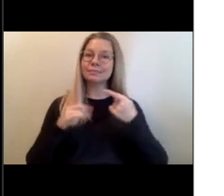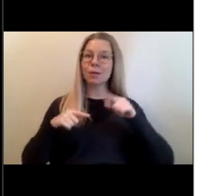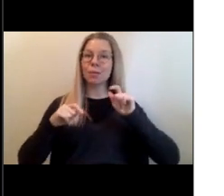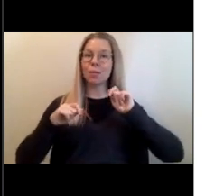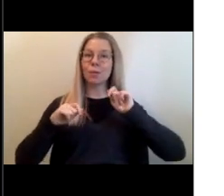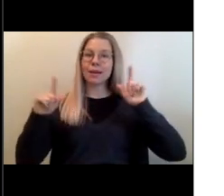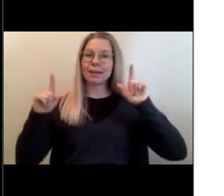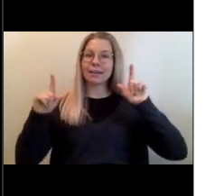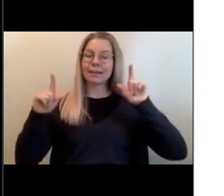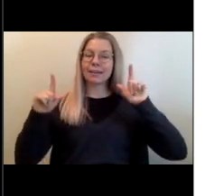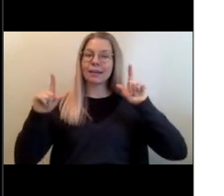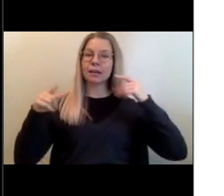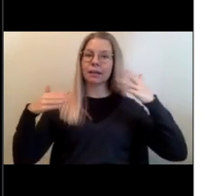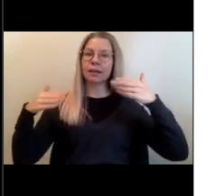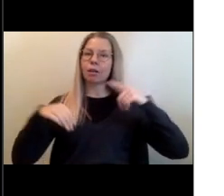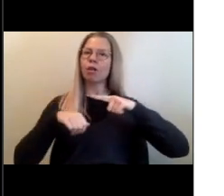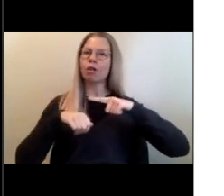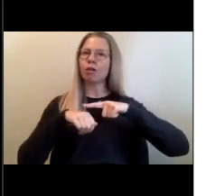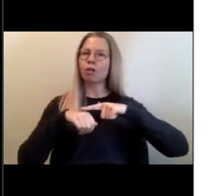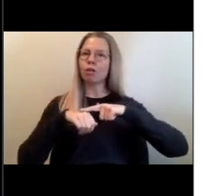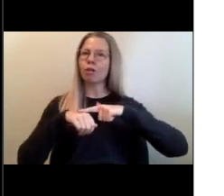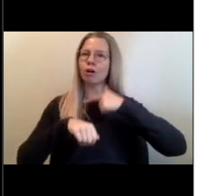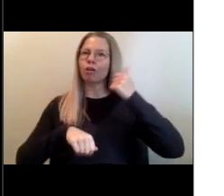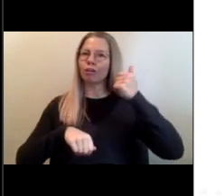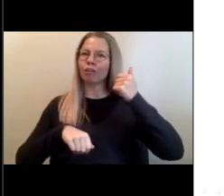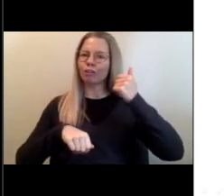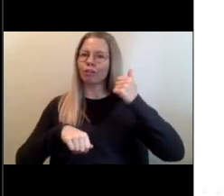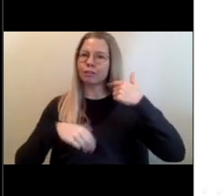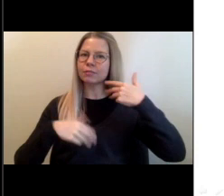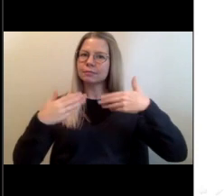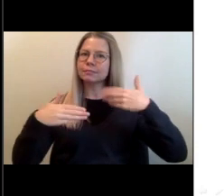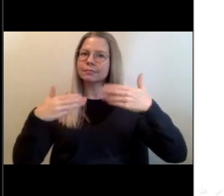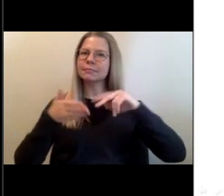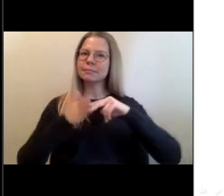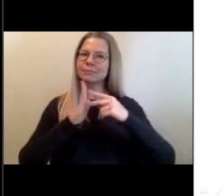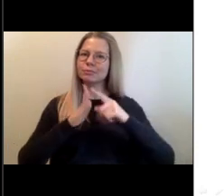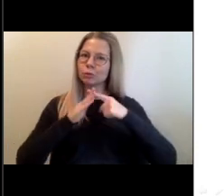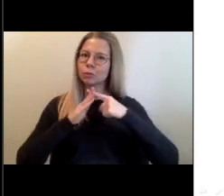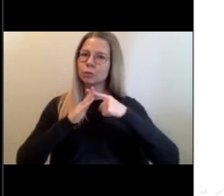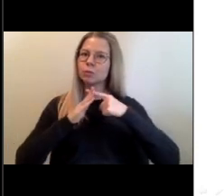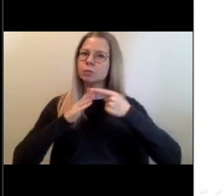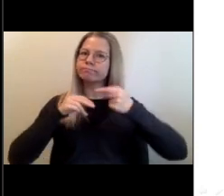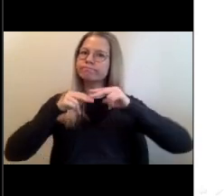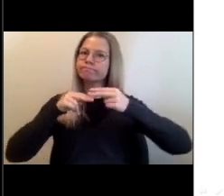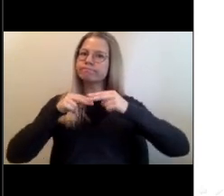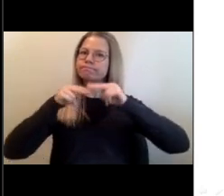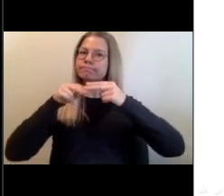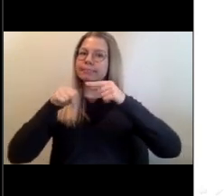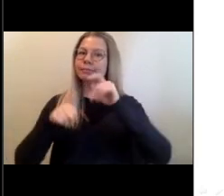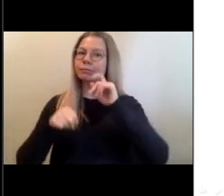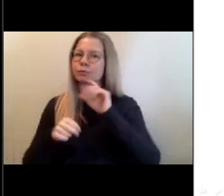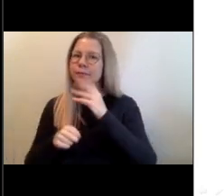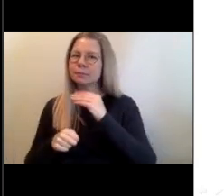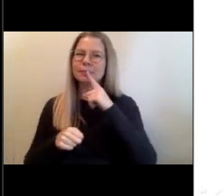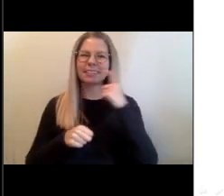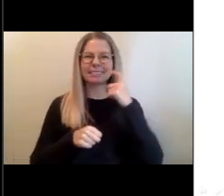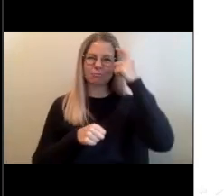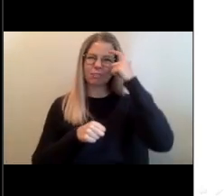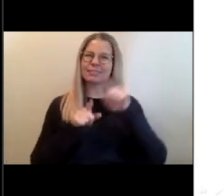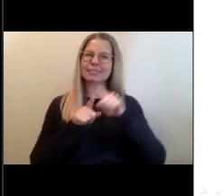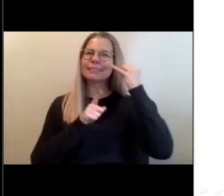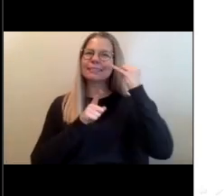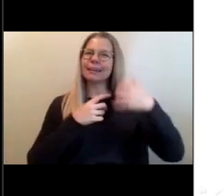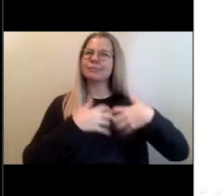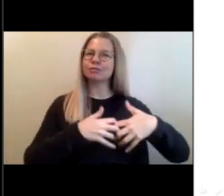sleep need. Now, why is that? It's because the brain is like an engine. And when an engine's running, it produces